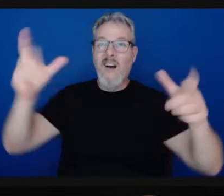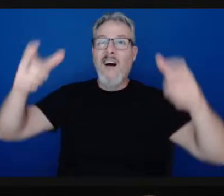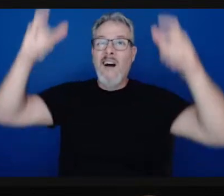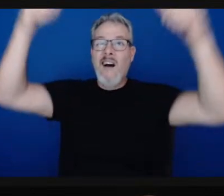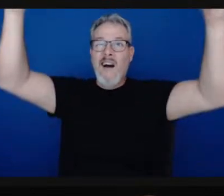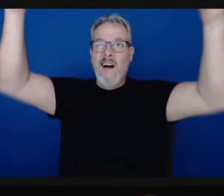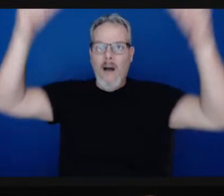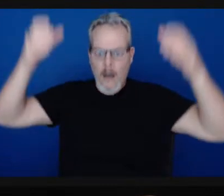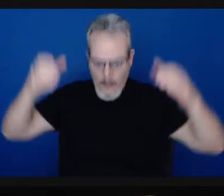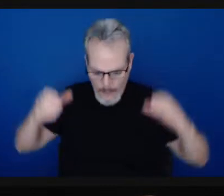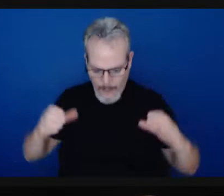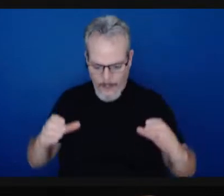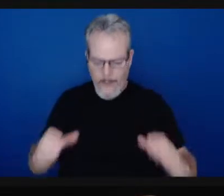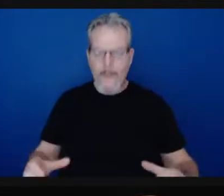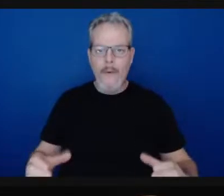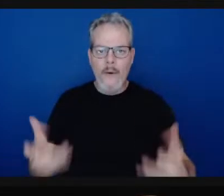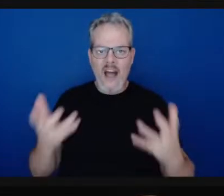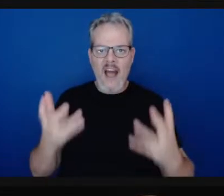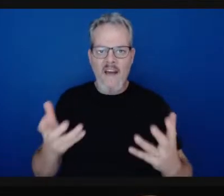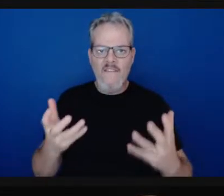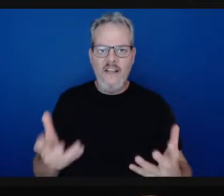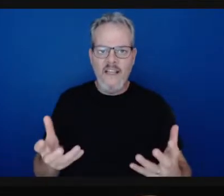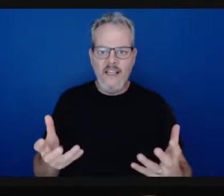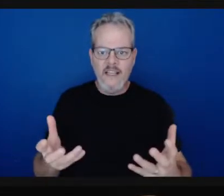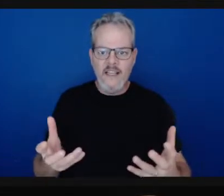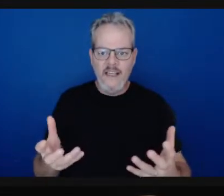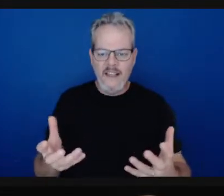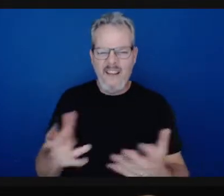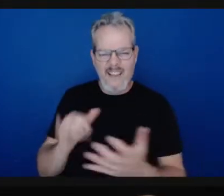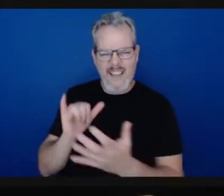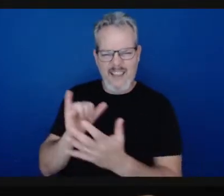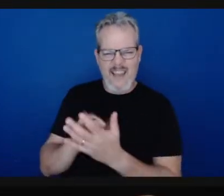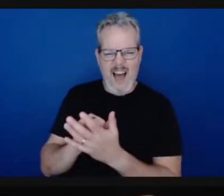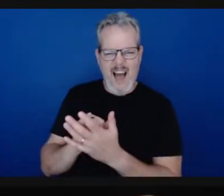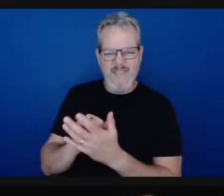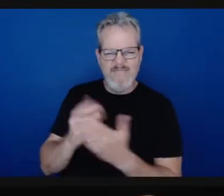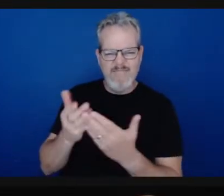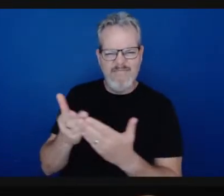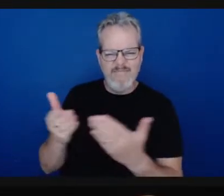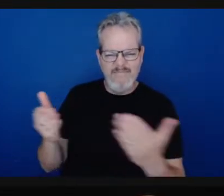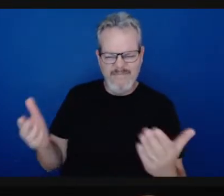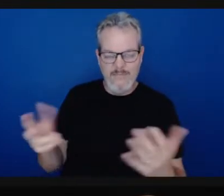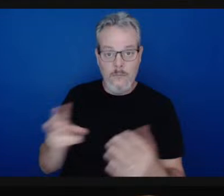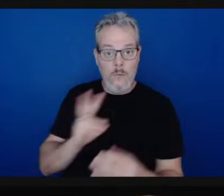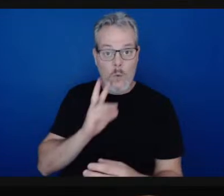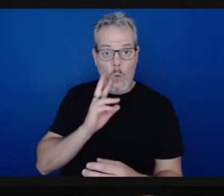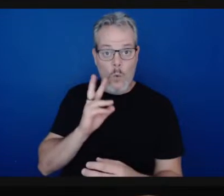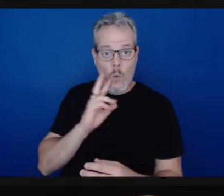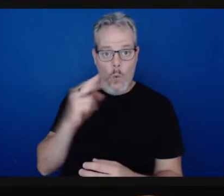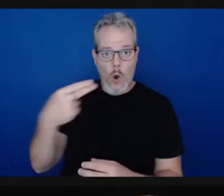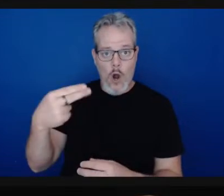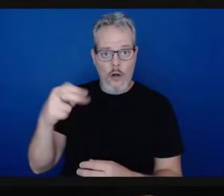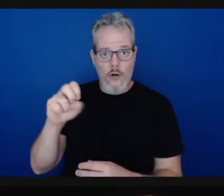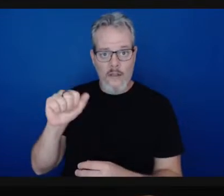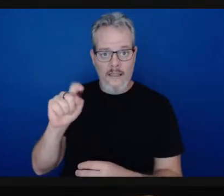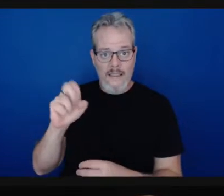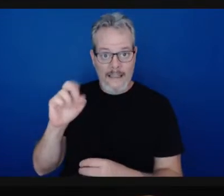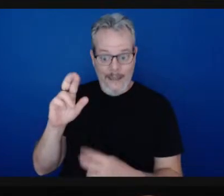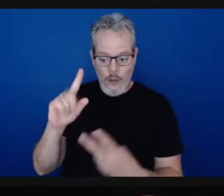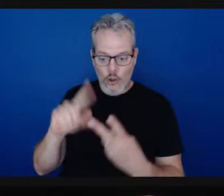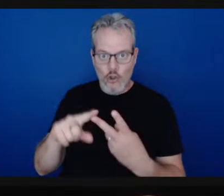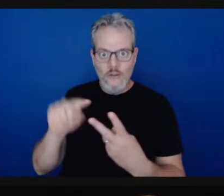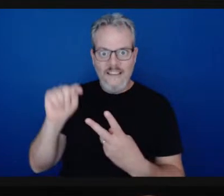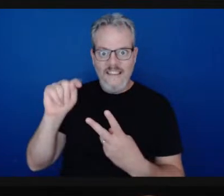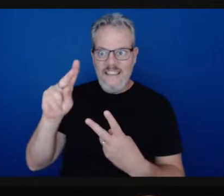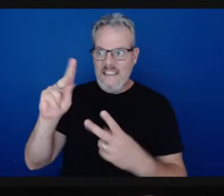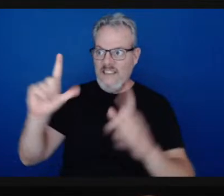the lower shelves where you can. That kind of thing, right? Water heaters are a big one. Televisions on a wall, big